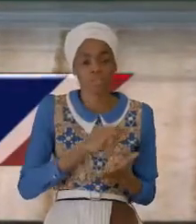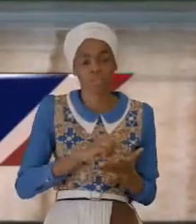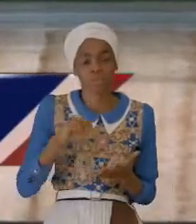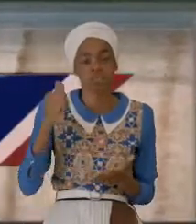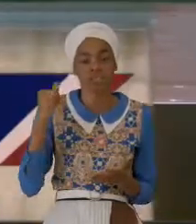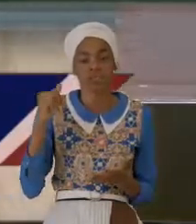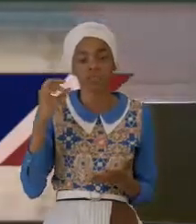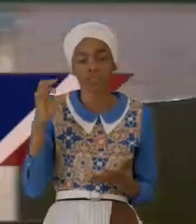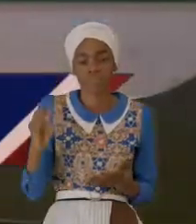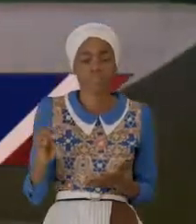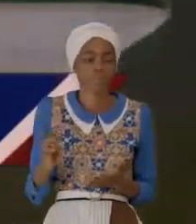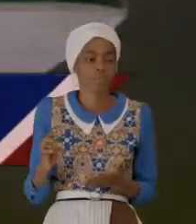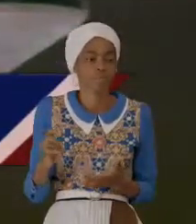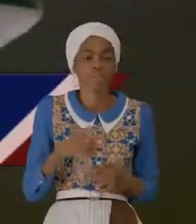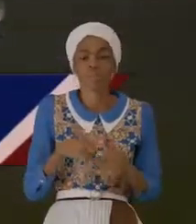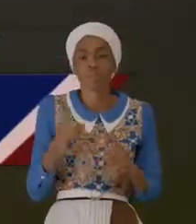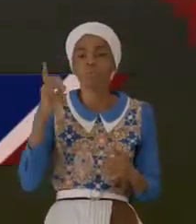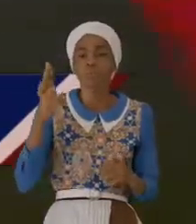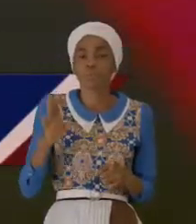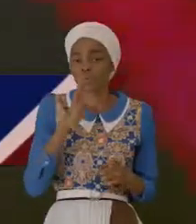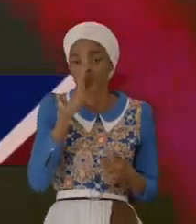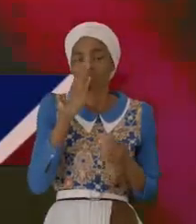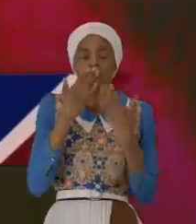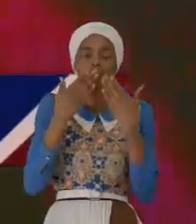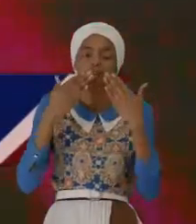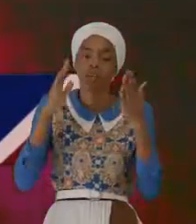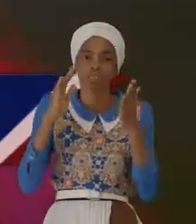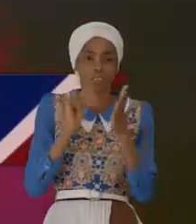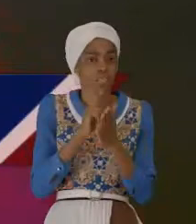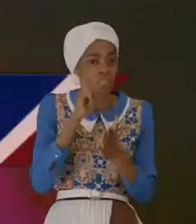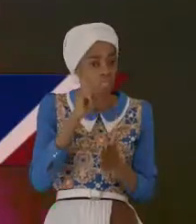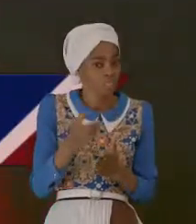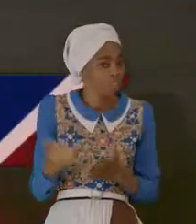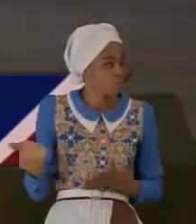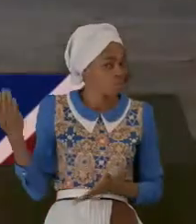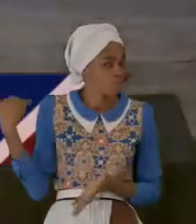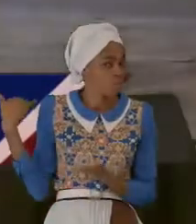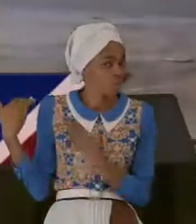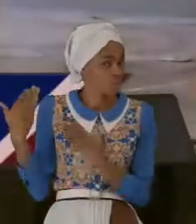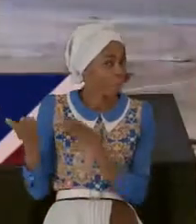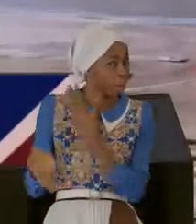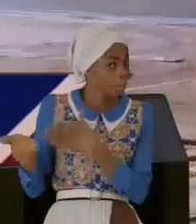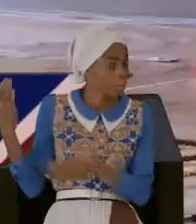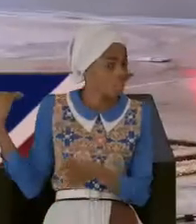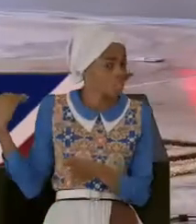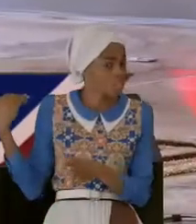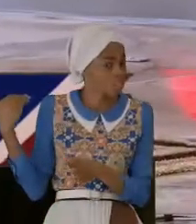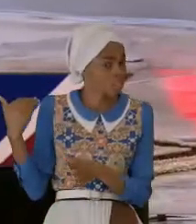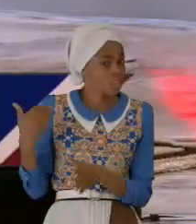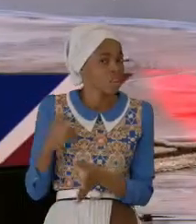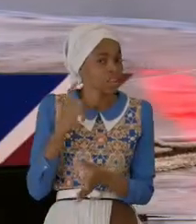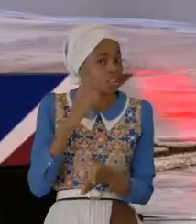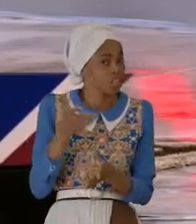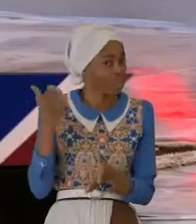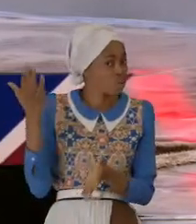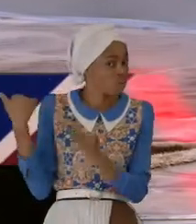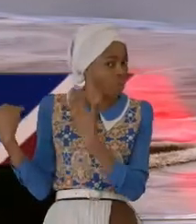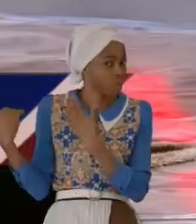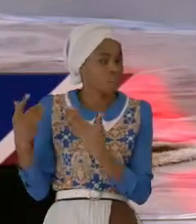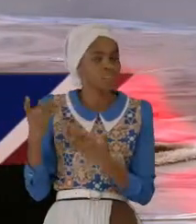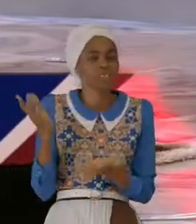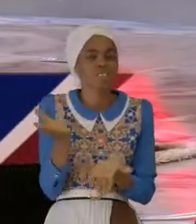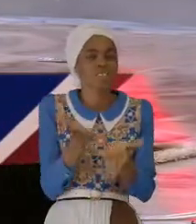that she was in the past he we were before you were born again you were the